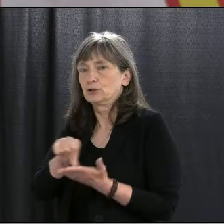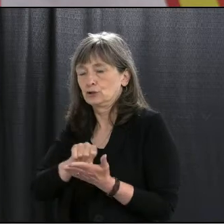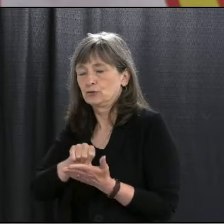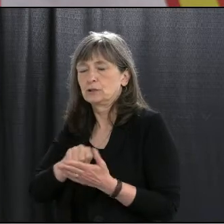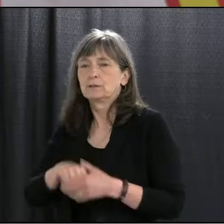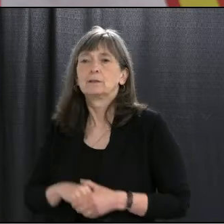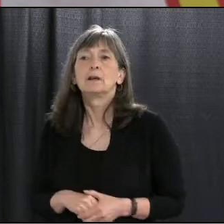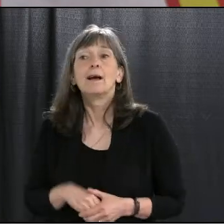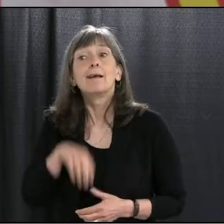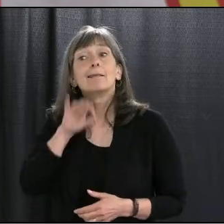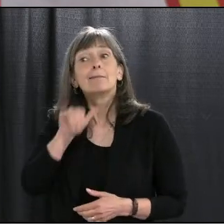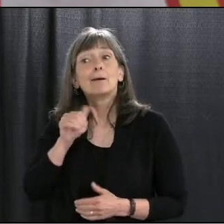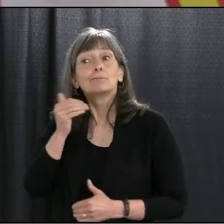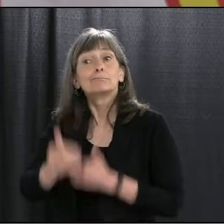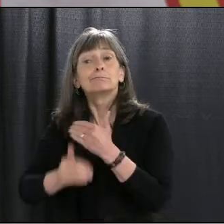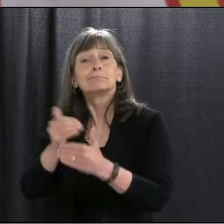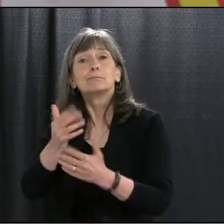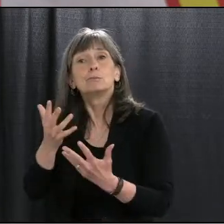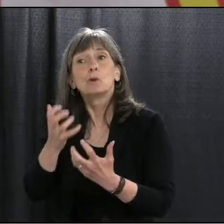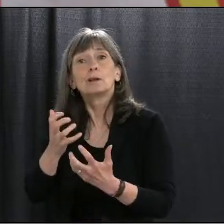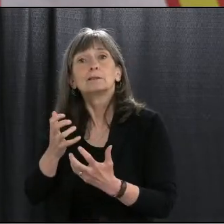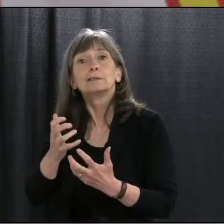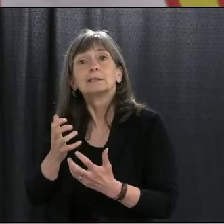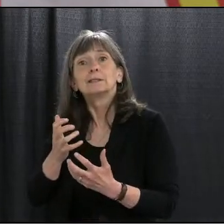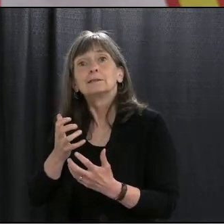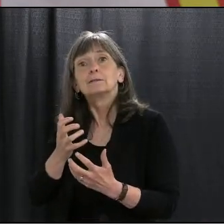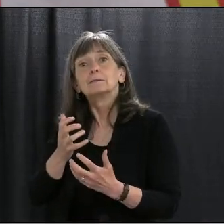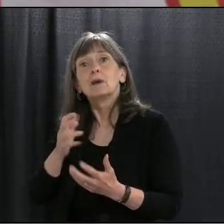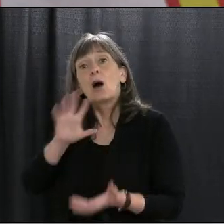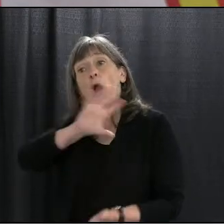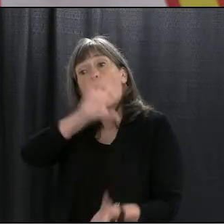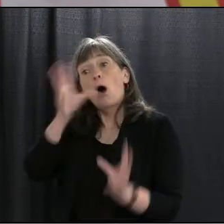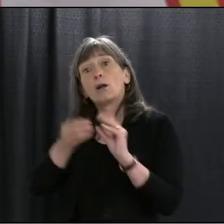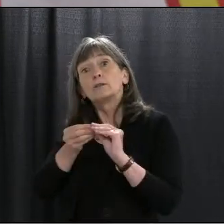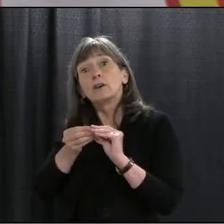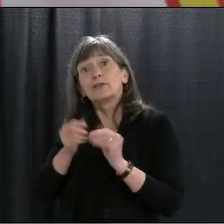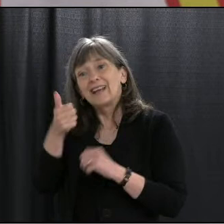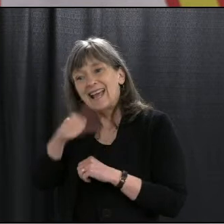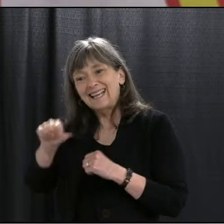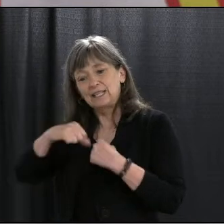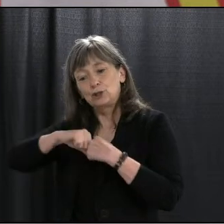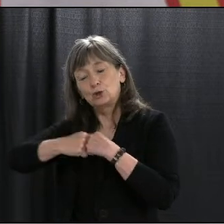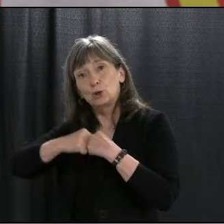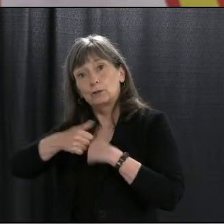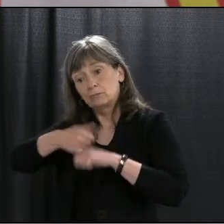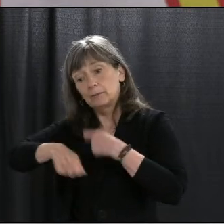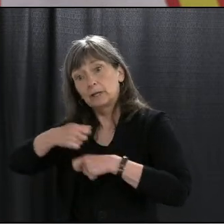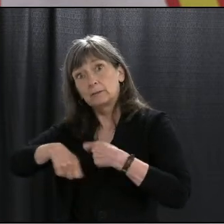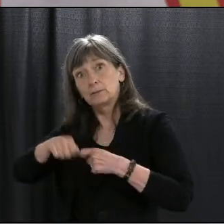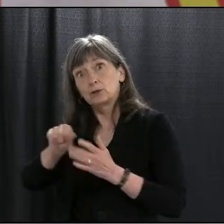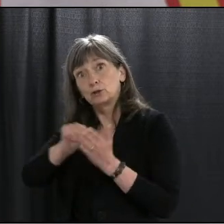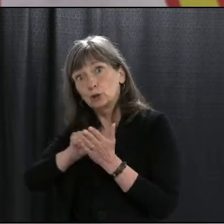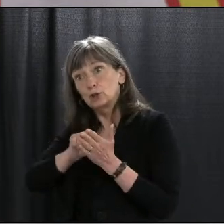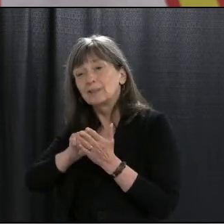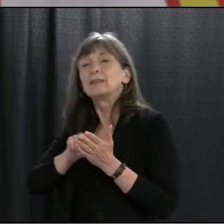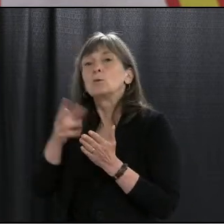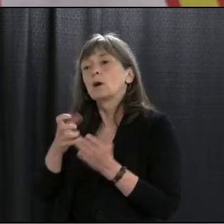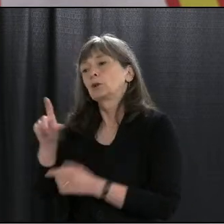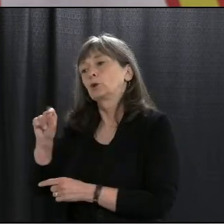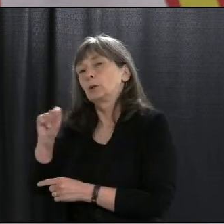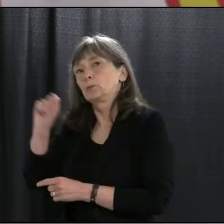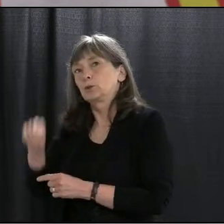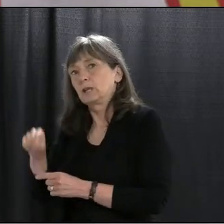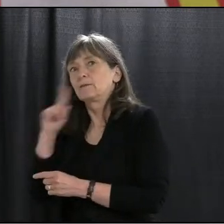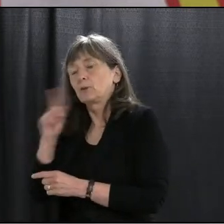of this initiative is to perform 20% of the annual volume of joint replacement surgeries, which is